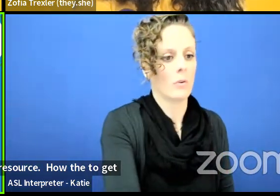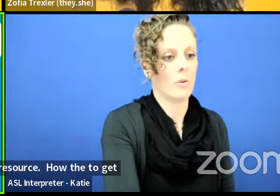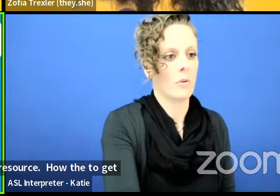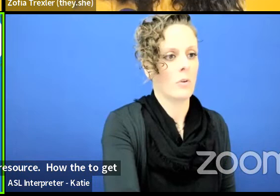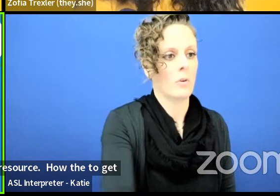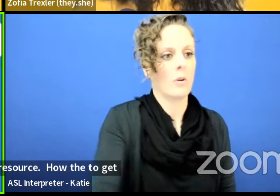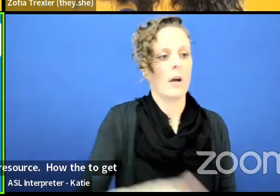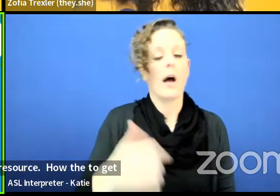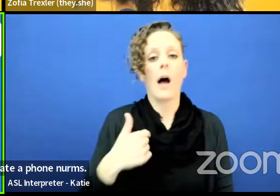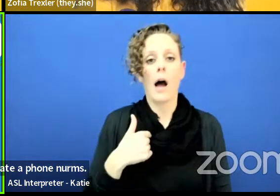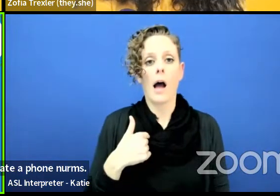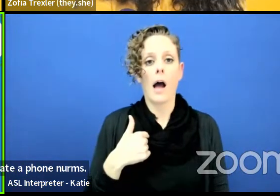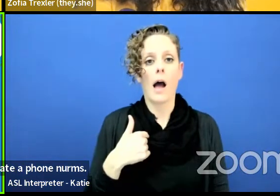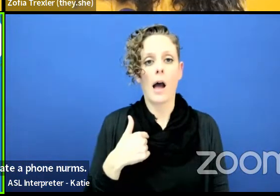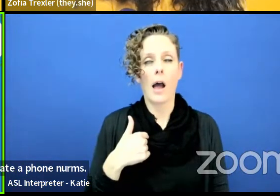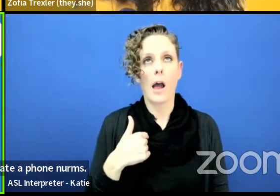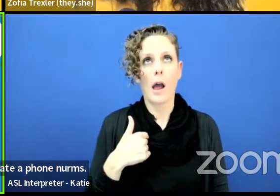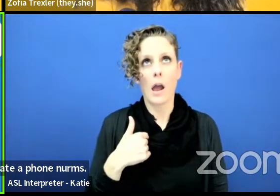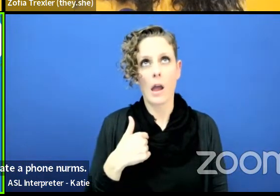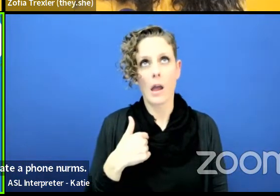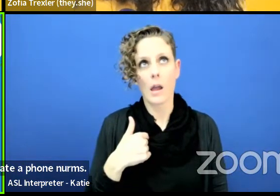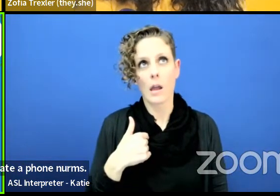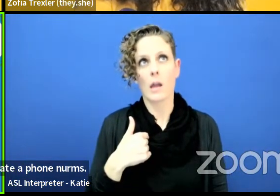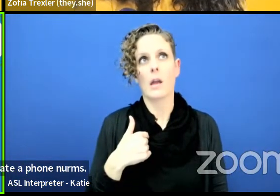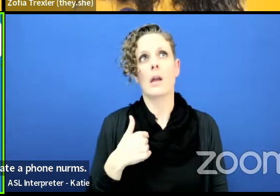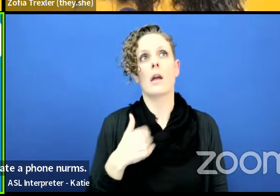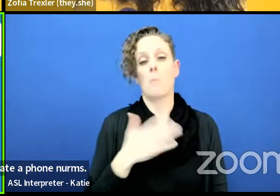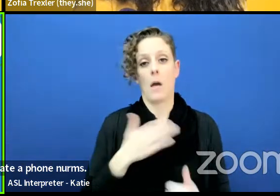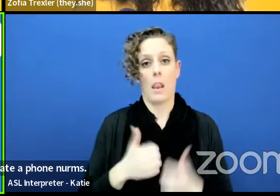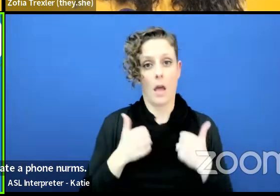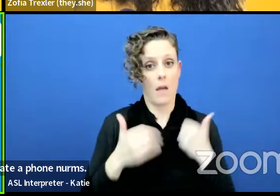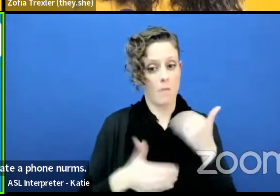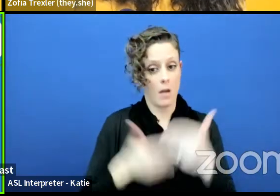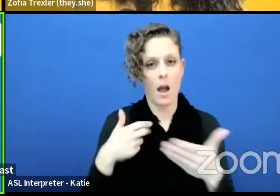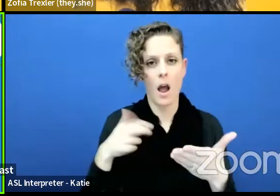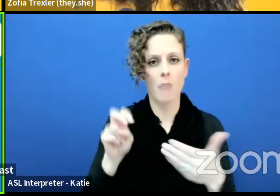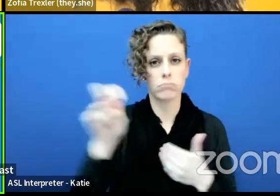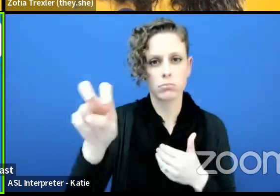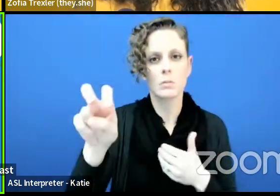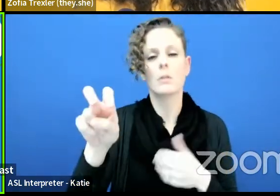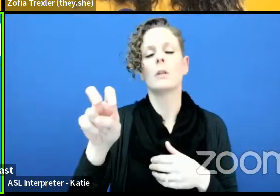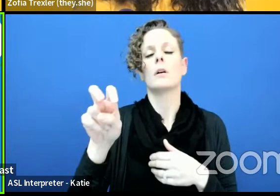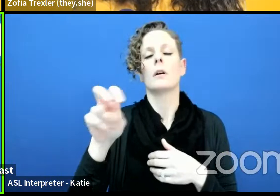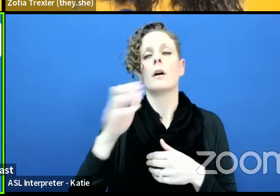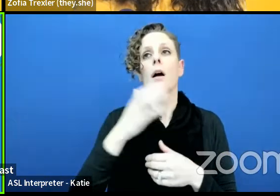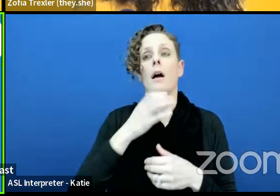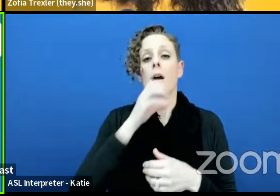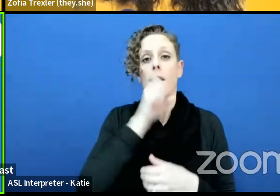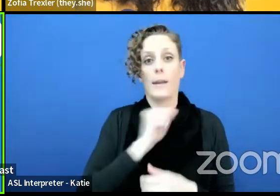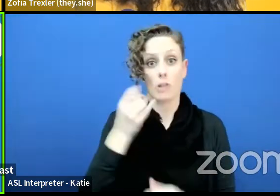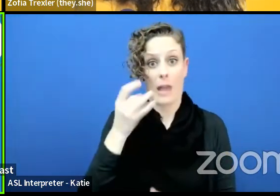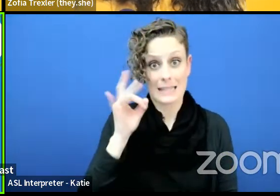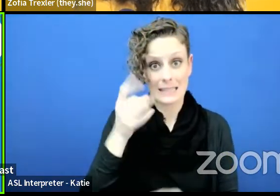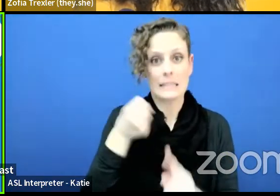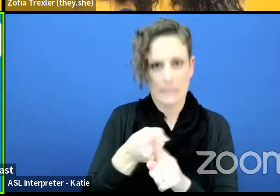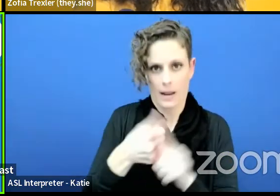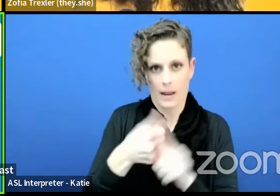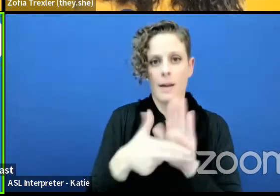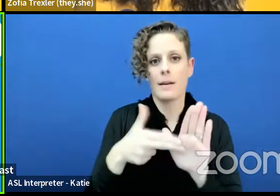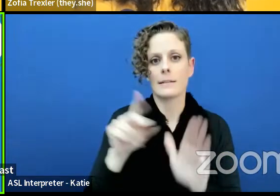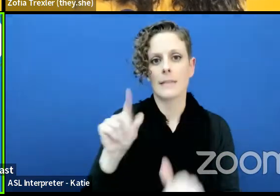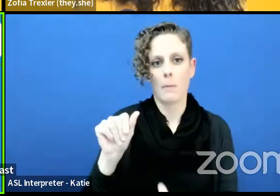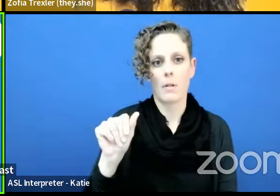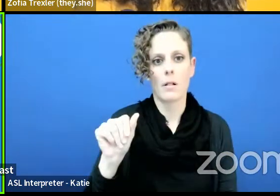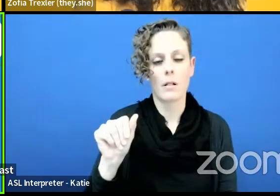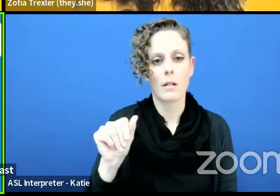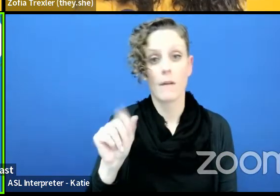To fast forward, I became disabled about age 18. My